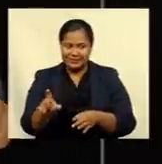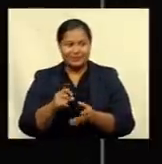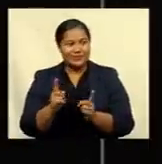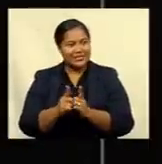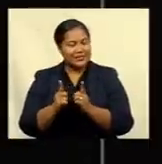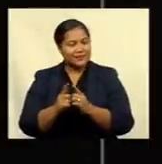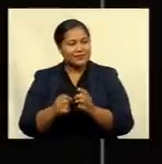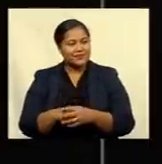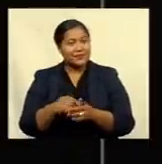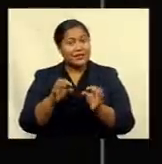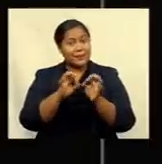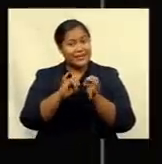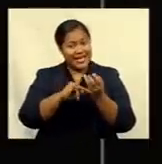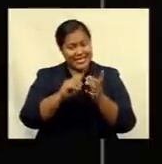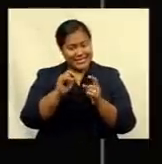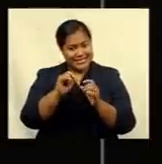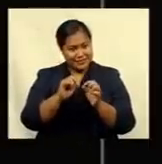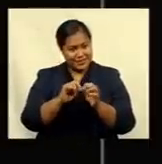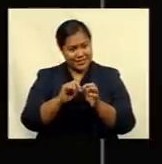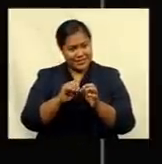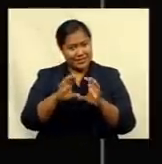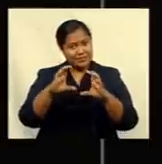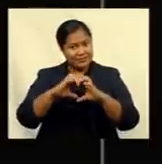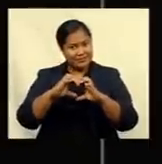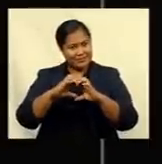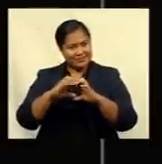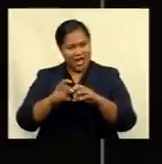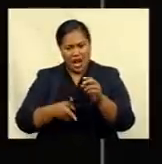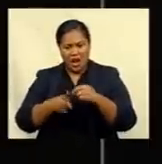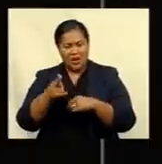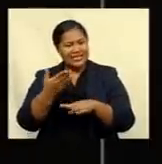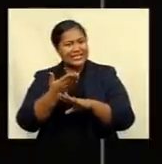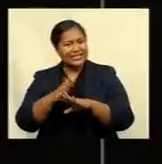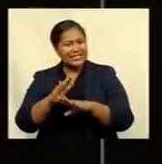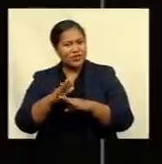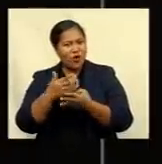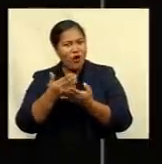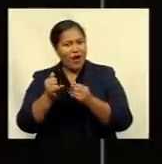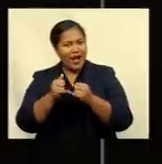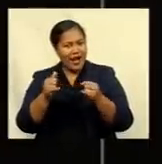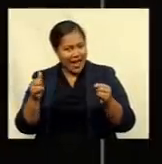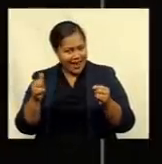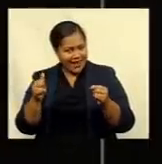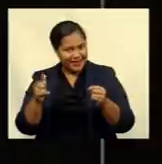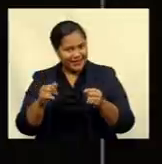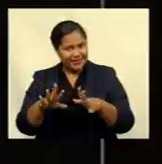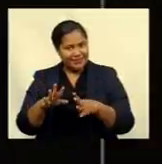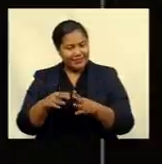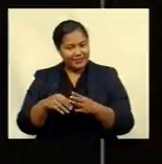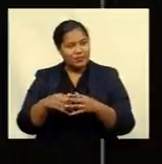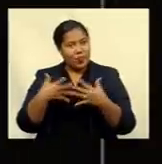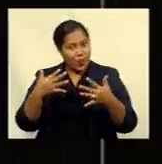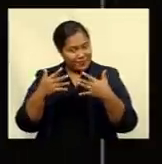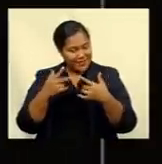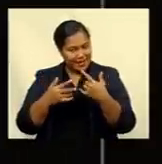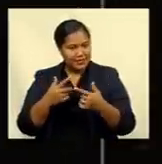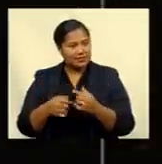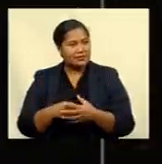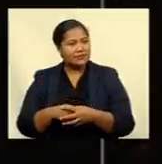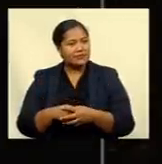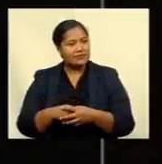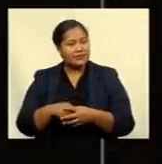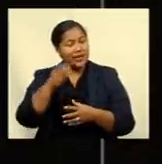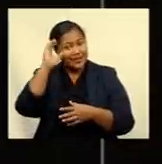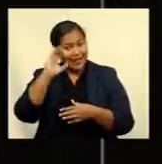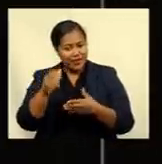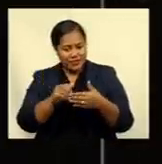BSP Financial Group Limited has launched its newly designed corporate website bsp.com.fj. BSP Fiji country head Harun Ali